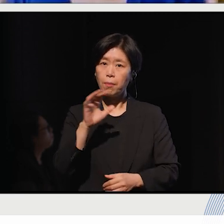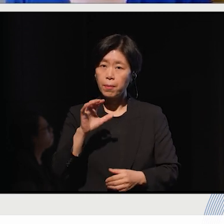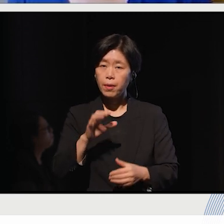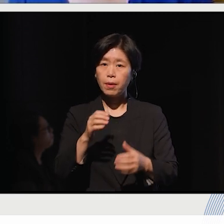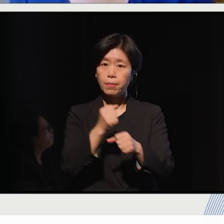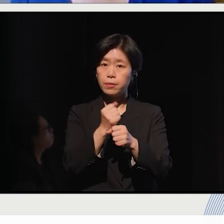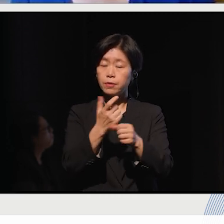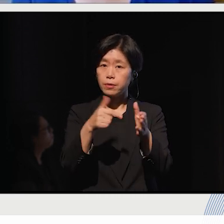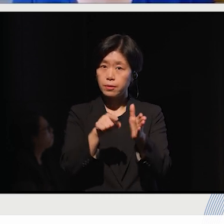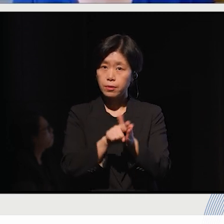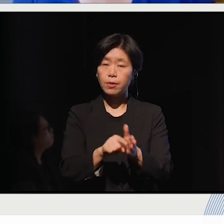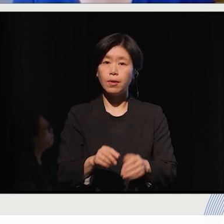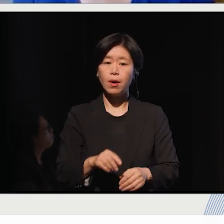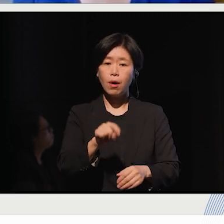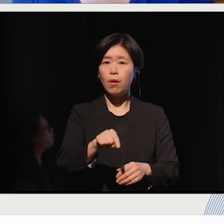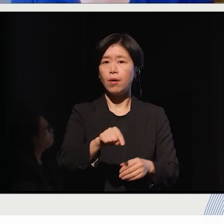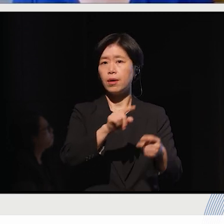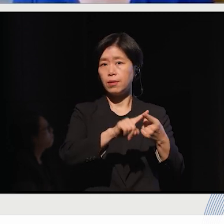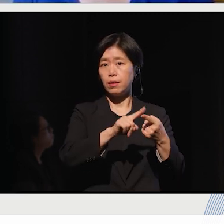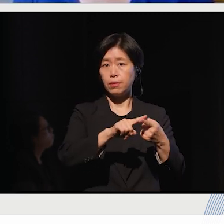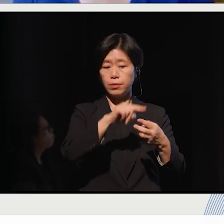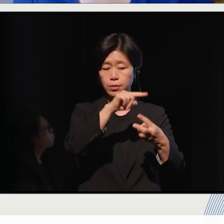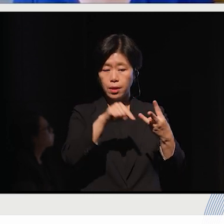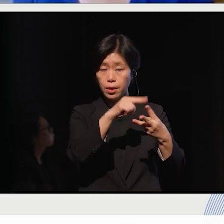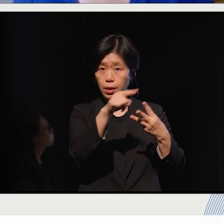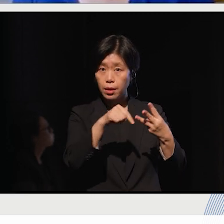framework on a consistent basis.